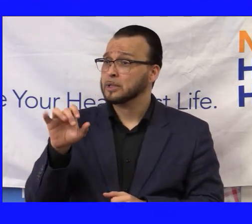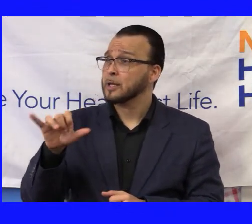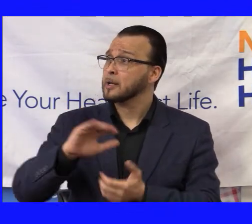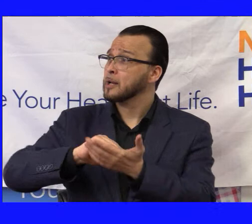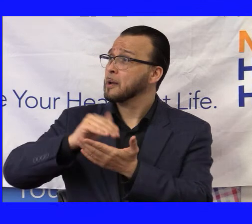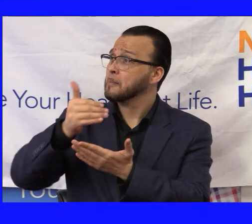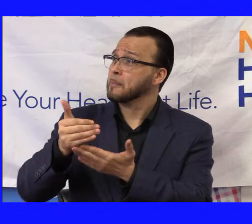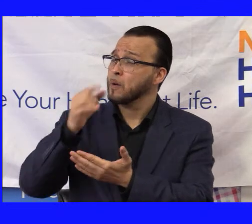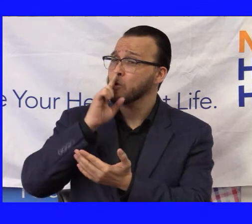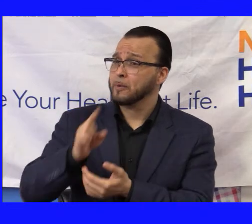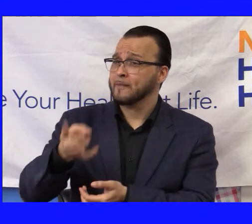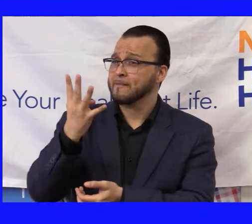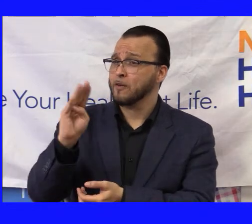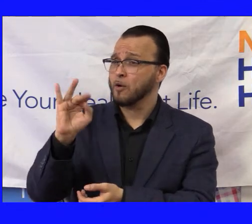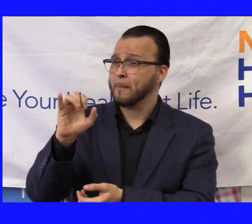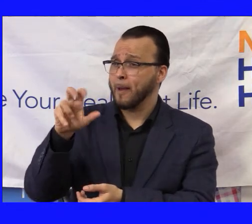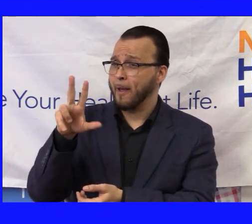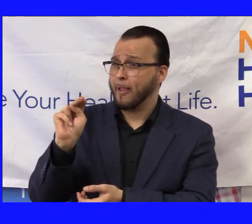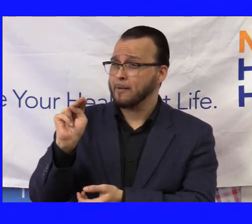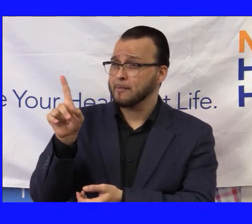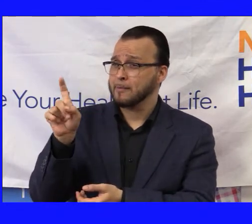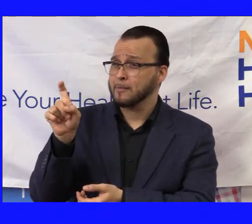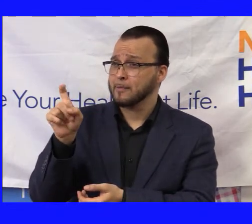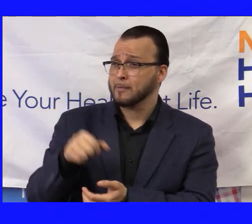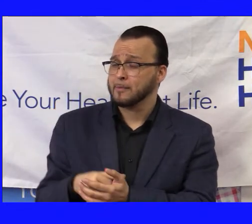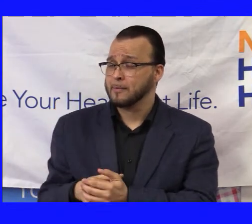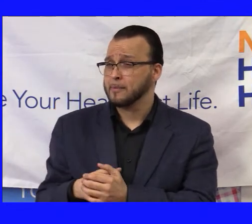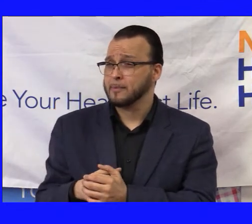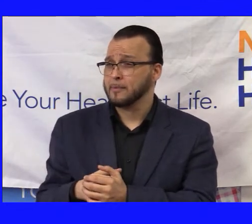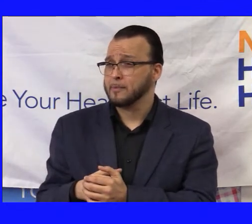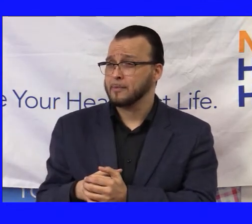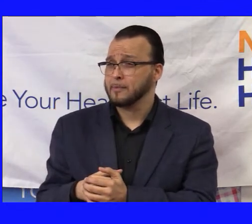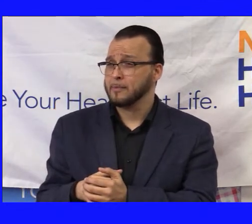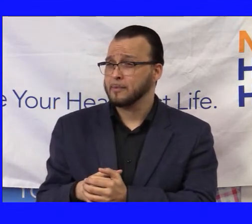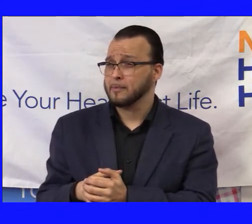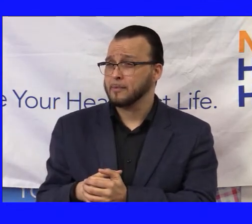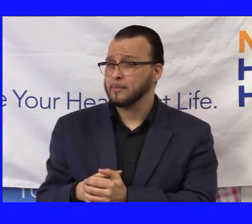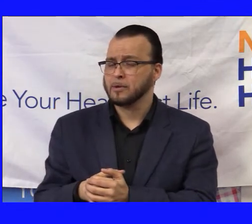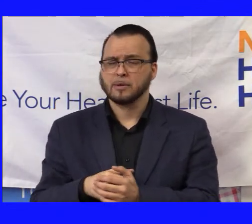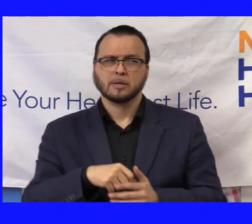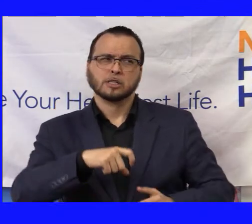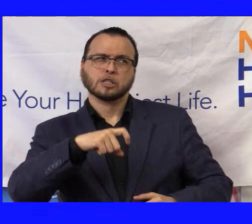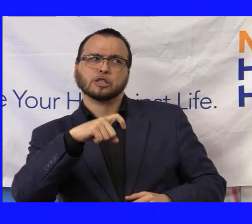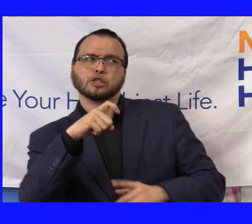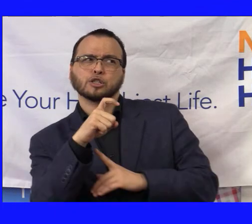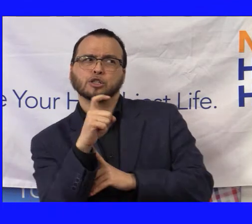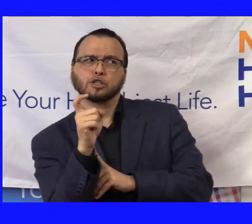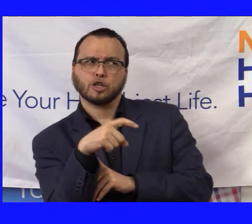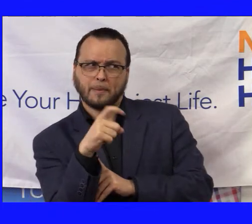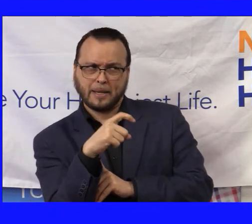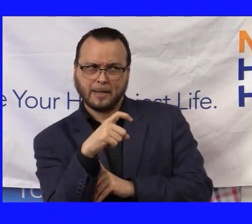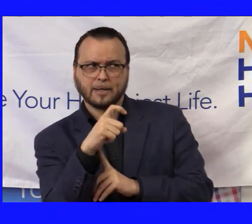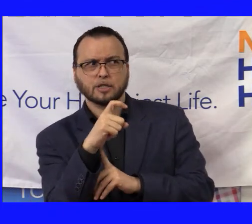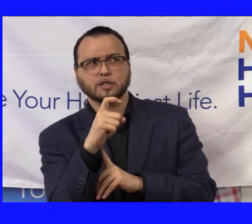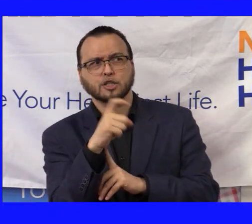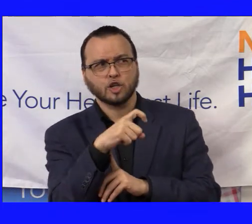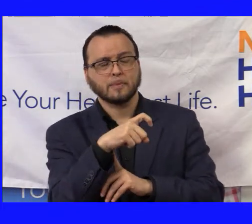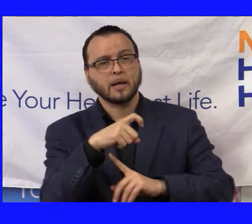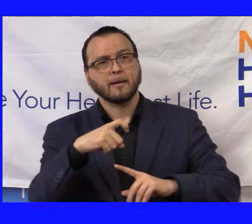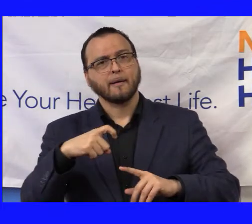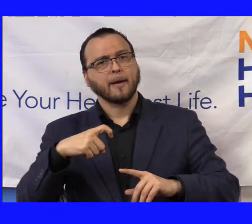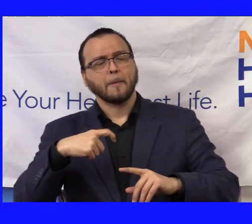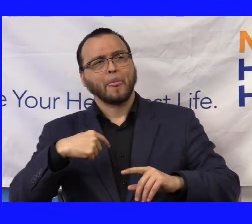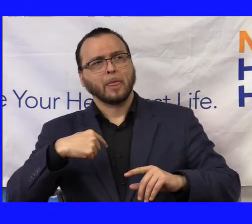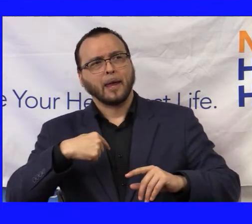4 million at least up to now? The volume of construction work? It should be. I don't want